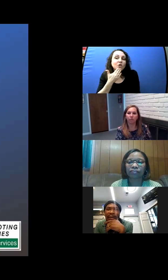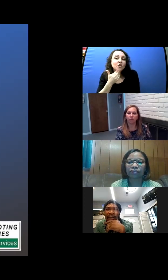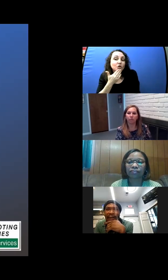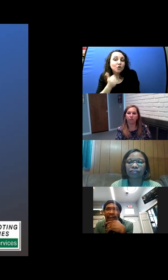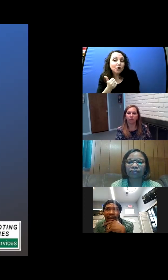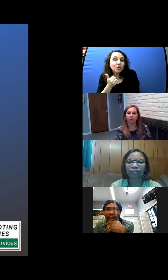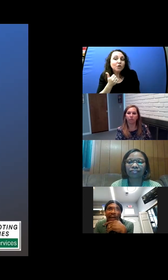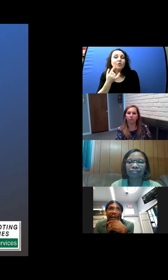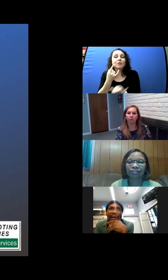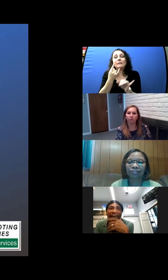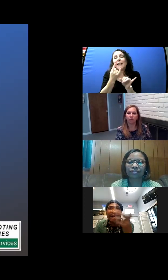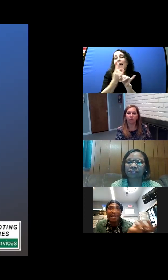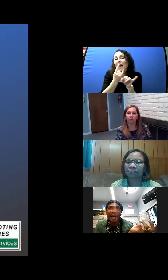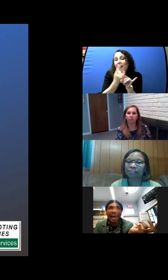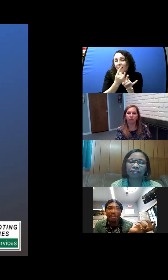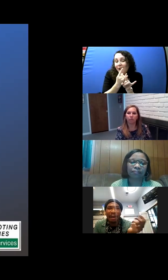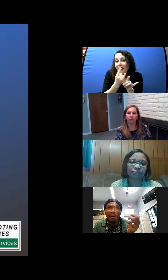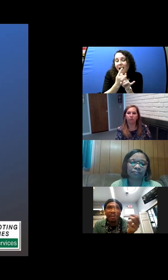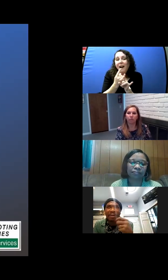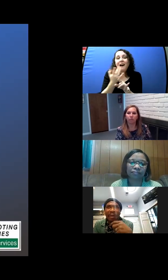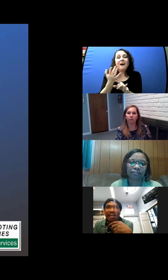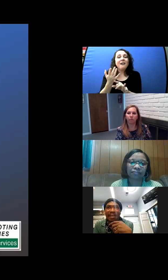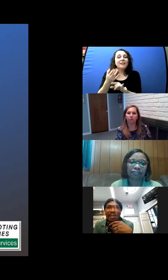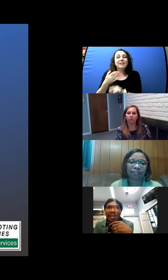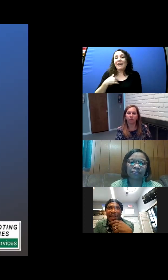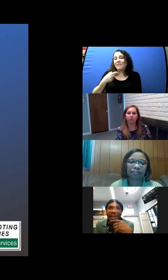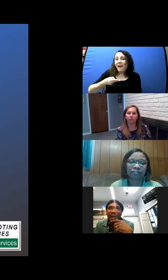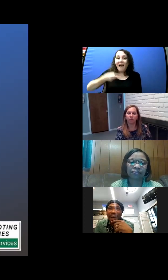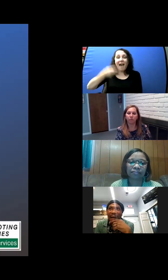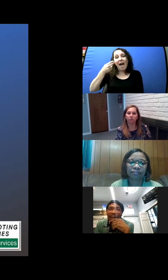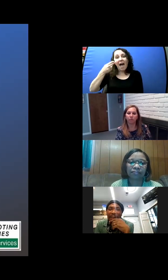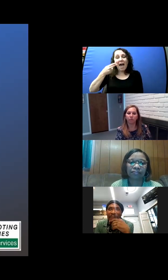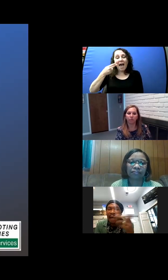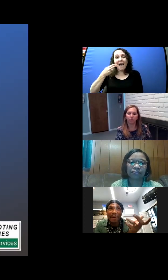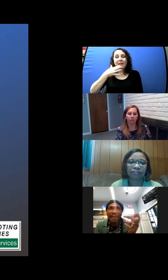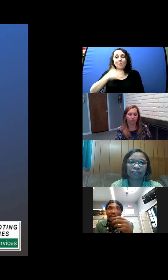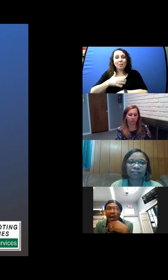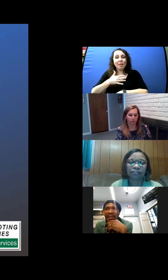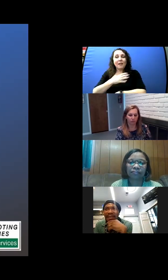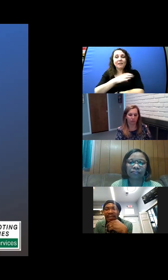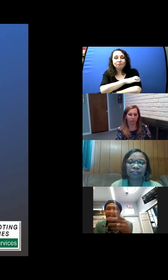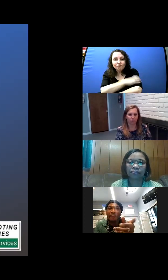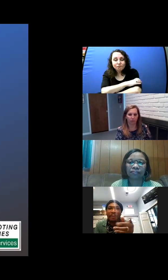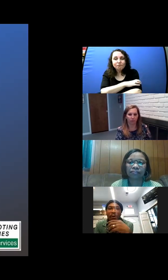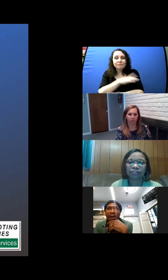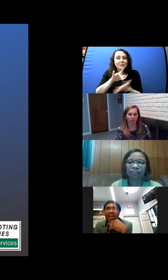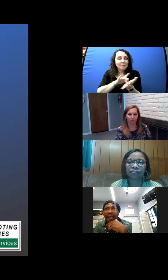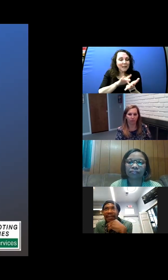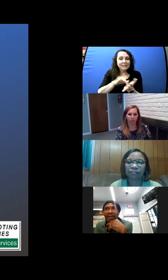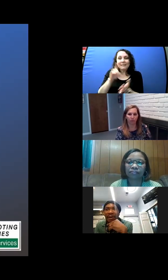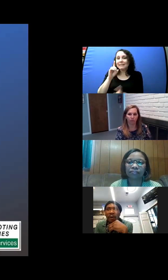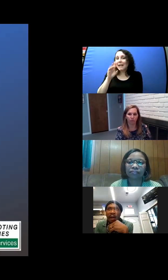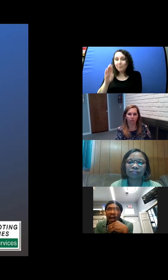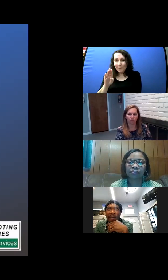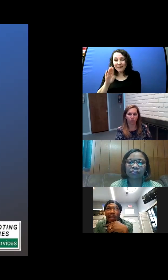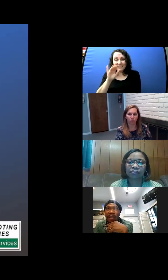fats. And they taking high blood pressure medicines, diabetes medicines, and they were more of a